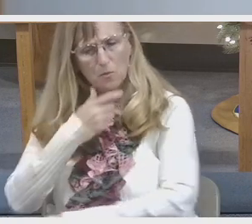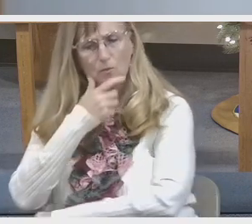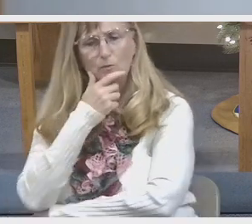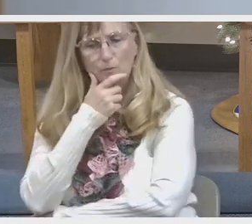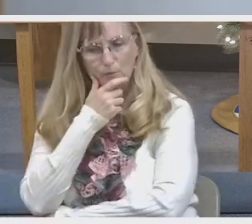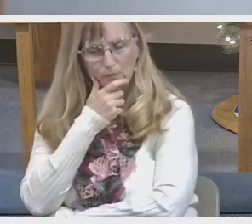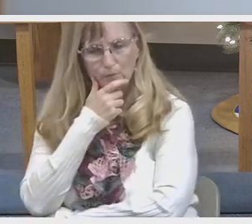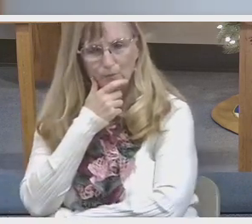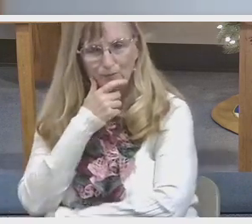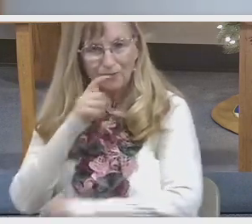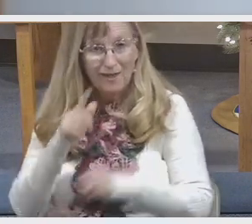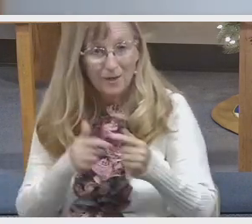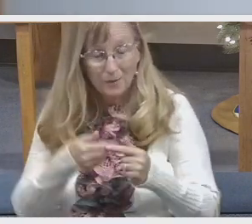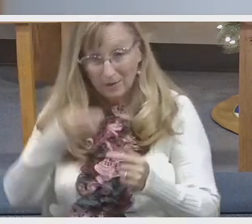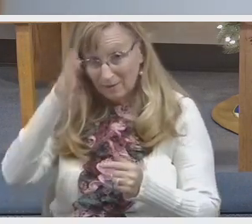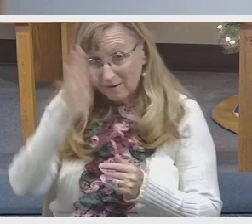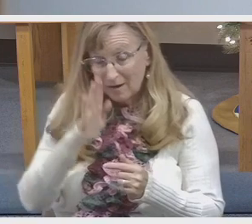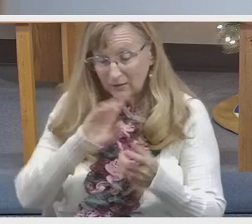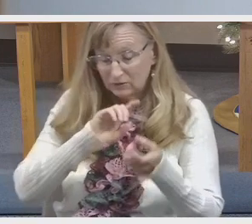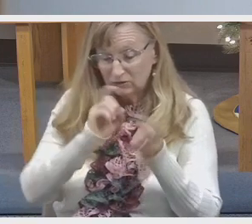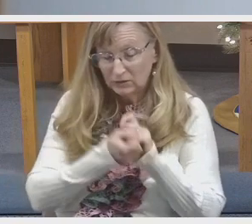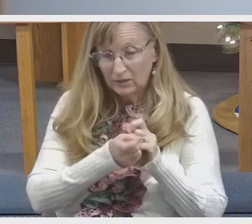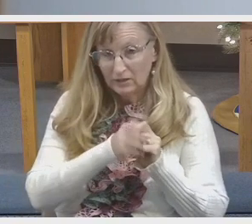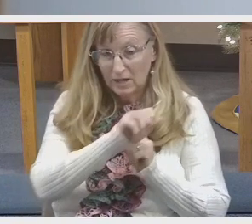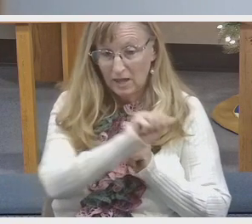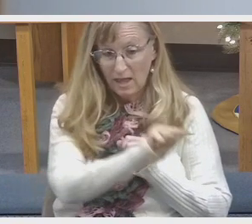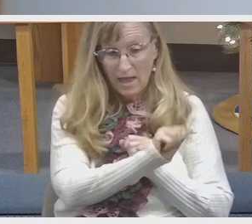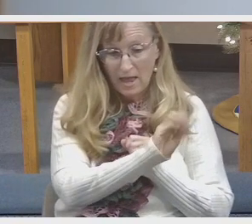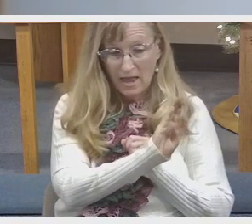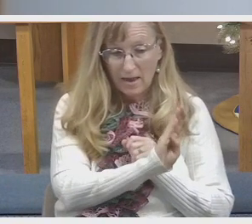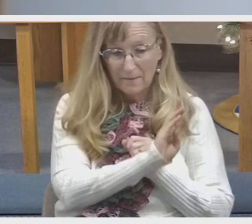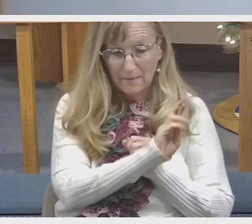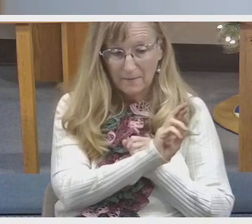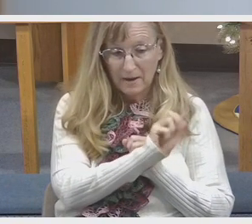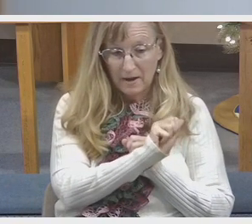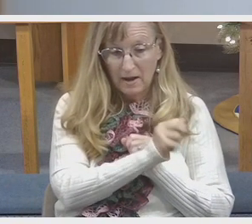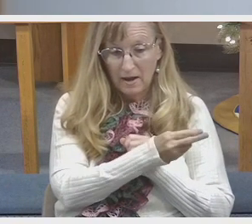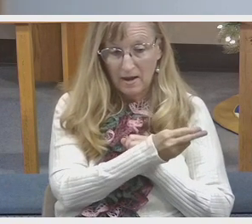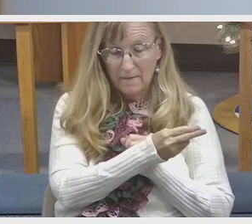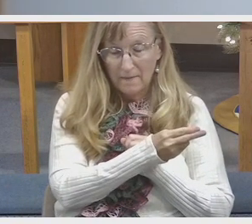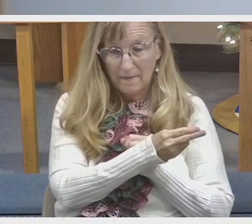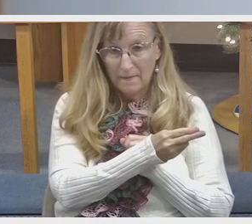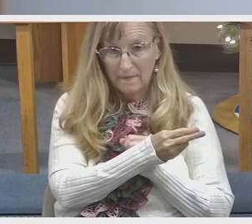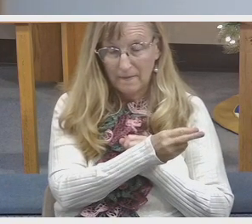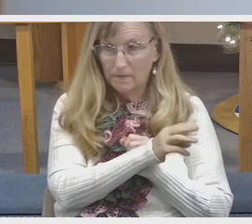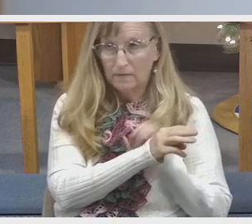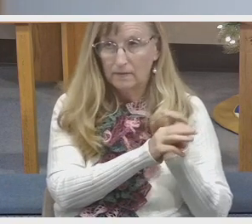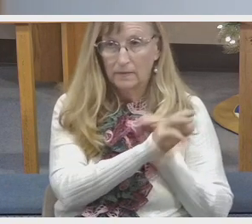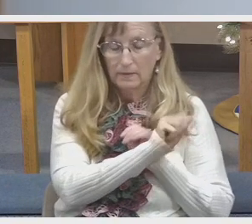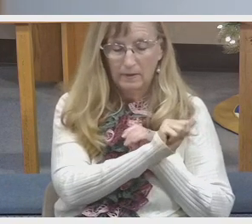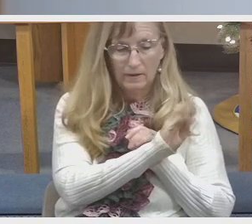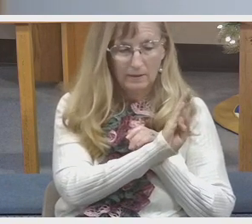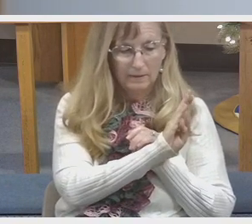And when God changed Abram to Abraham,